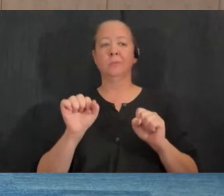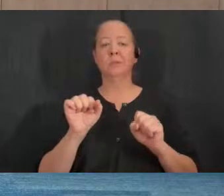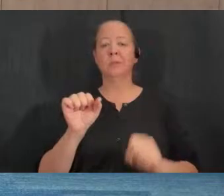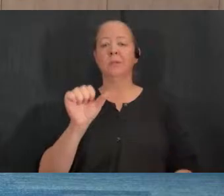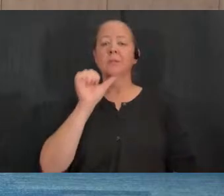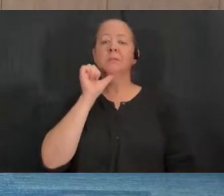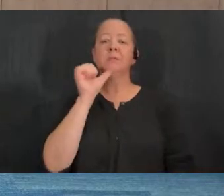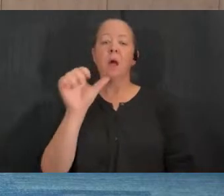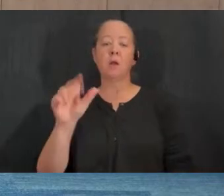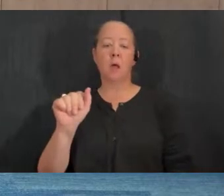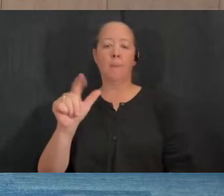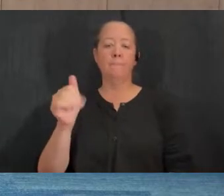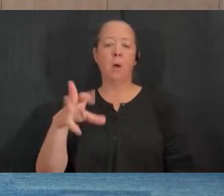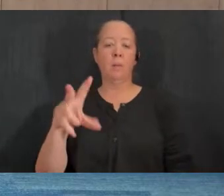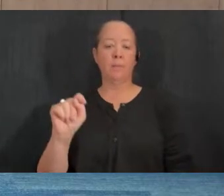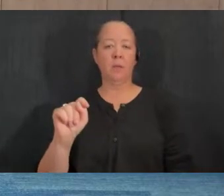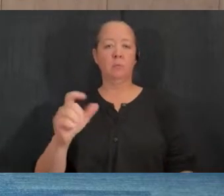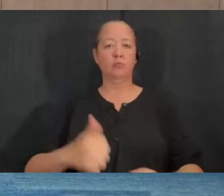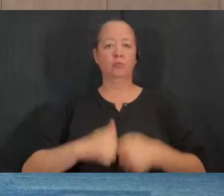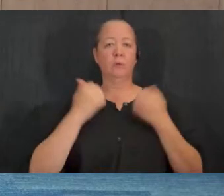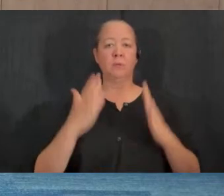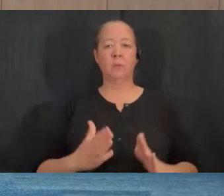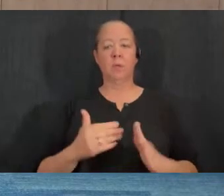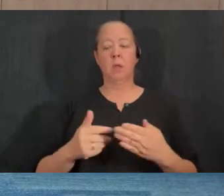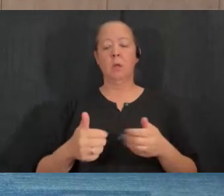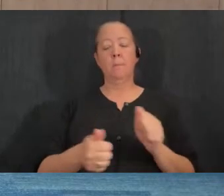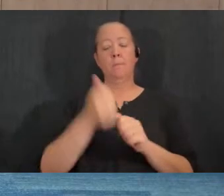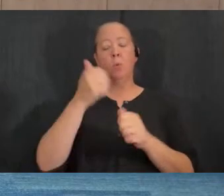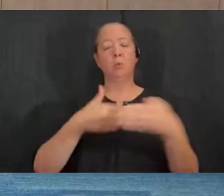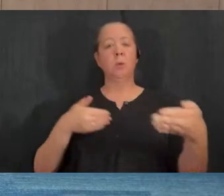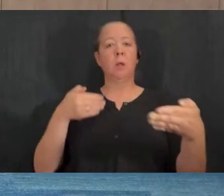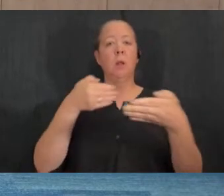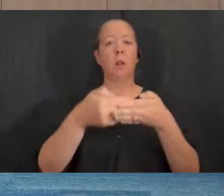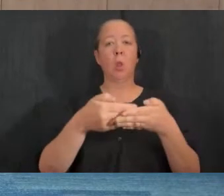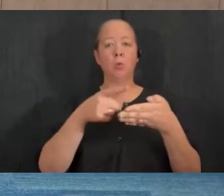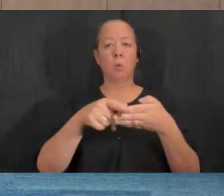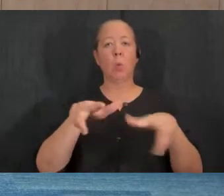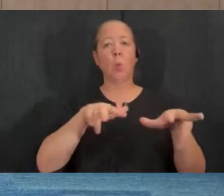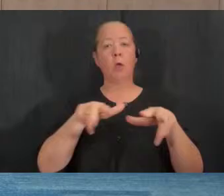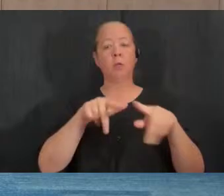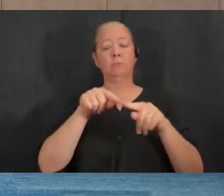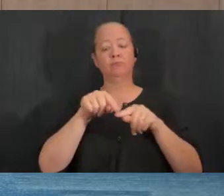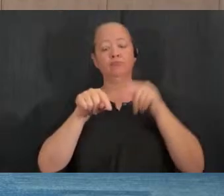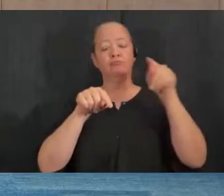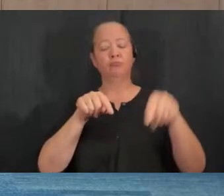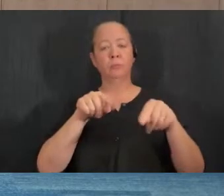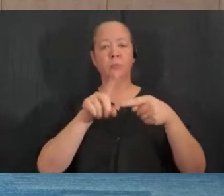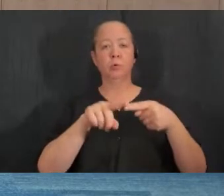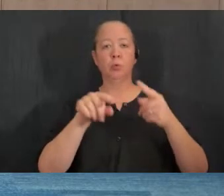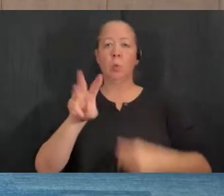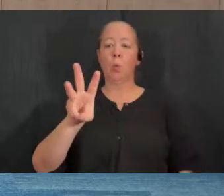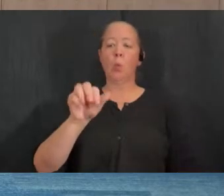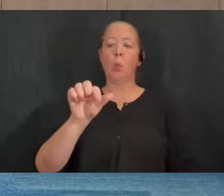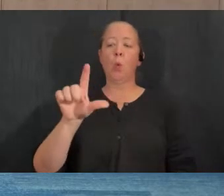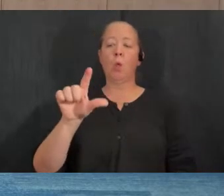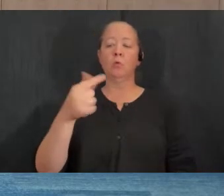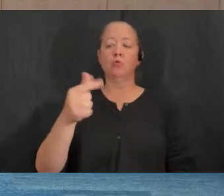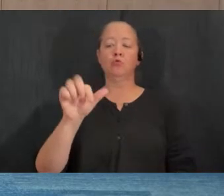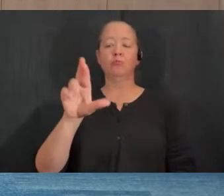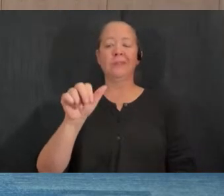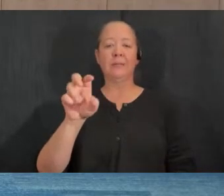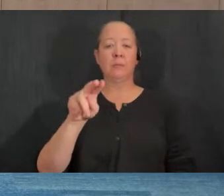the closest walking distance to the Walgreens. And I'm so excited to hear about this. I